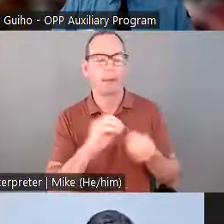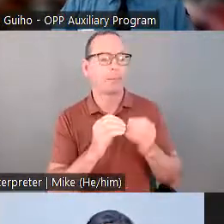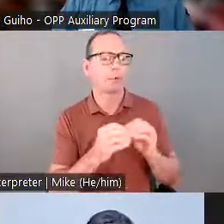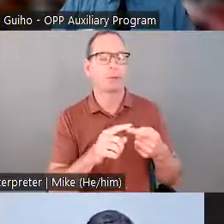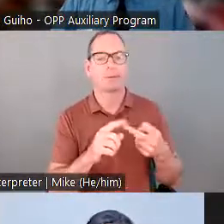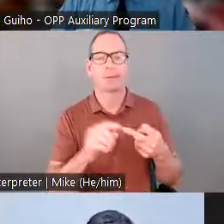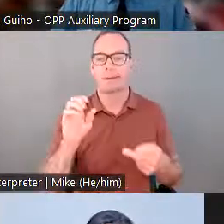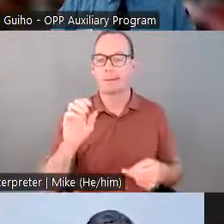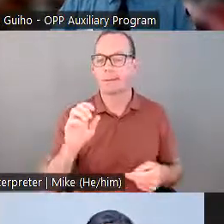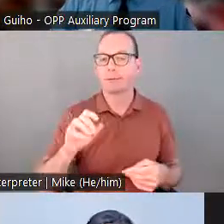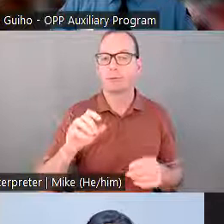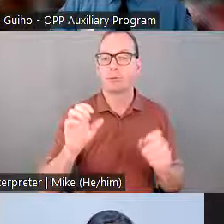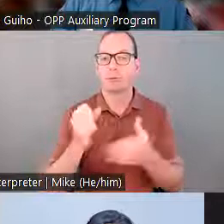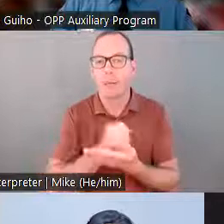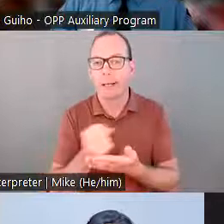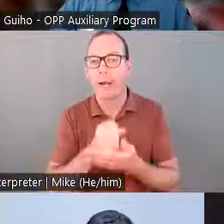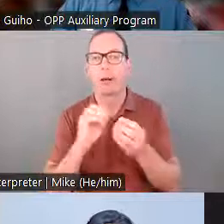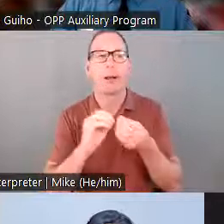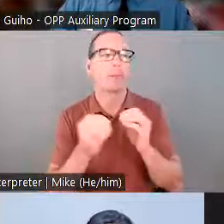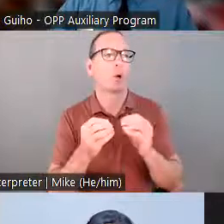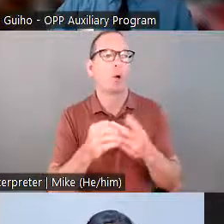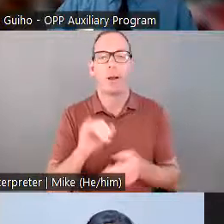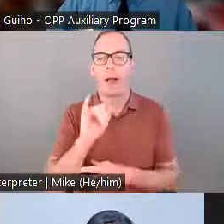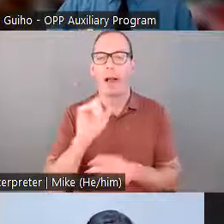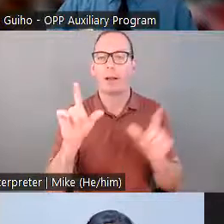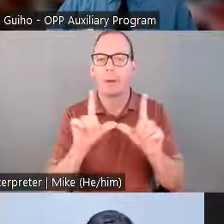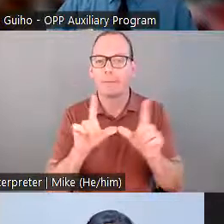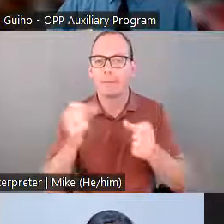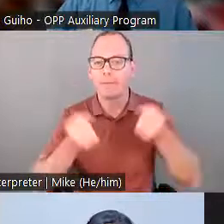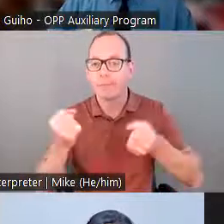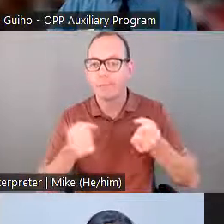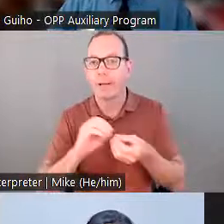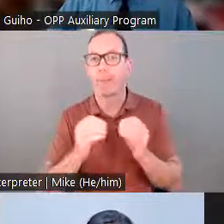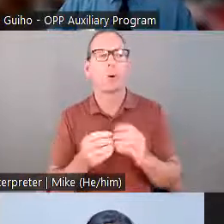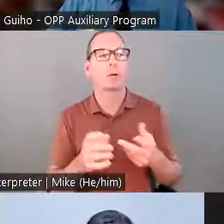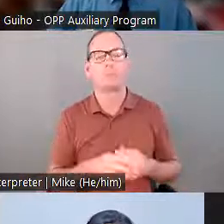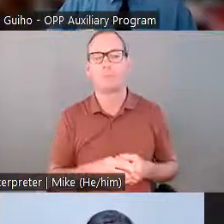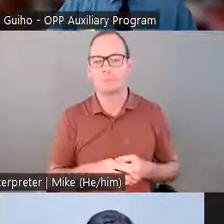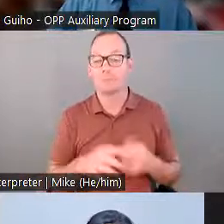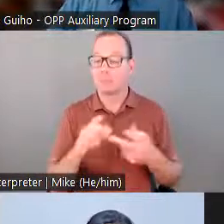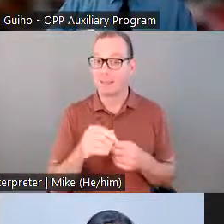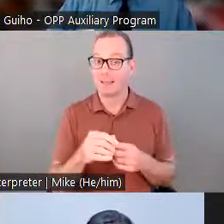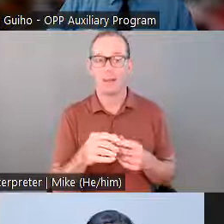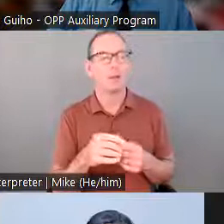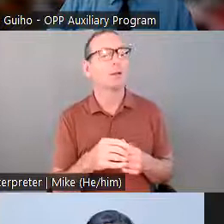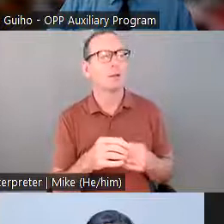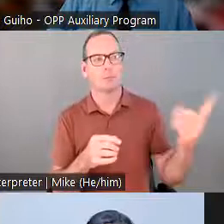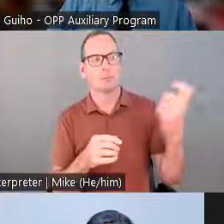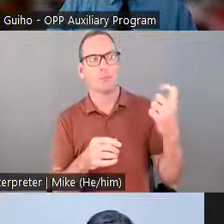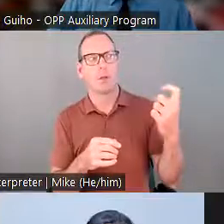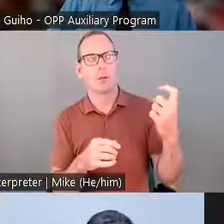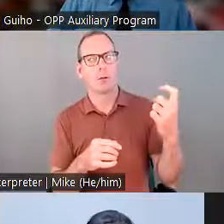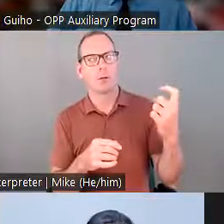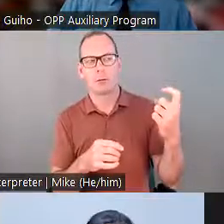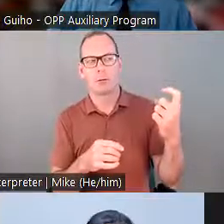That's where they start gathering more data on you. So the way these things work is if you give them the number and then realize, something just doesn't seem